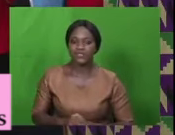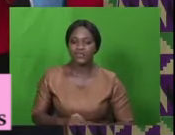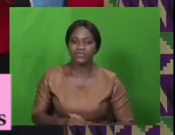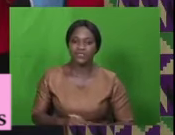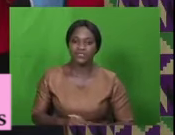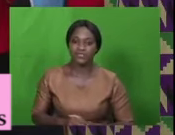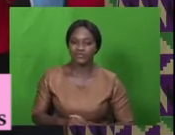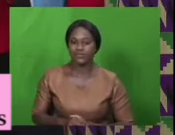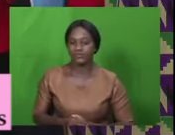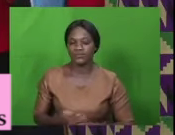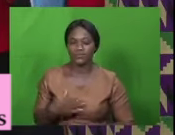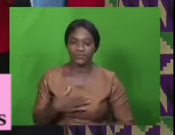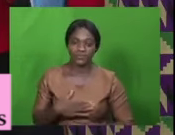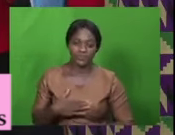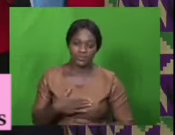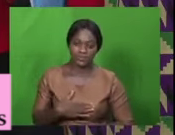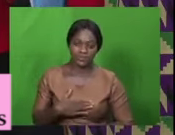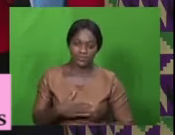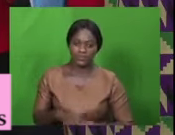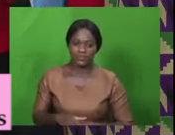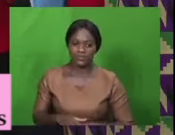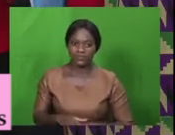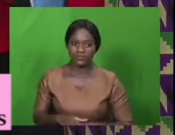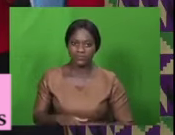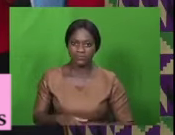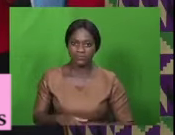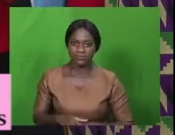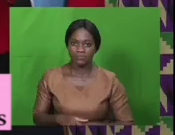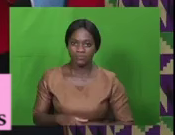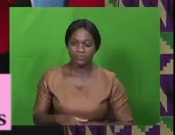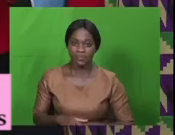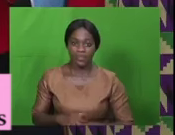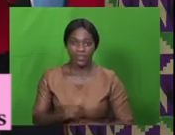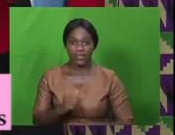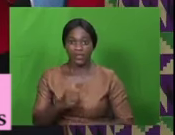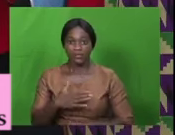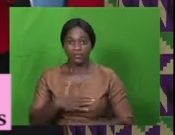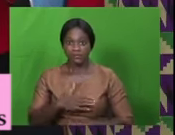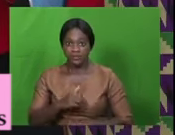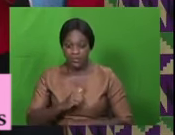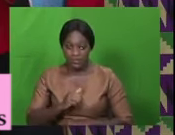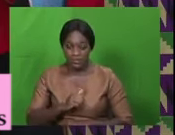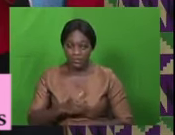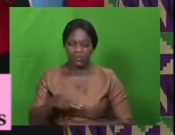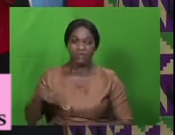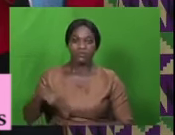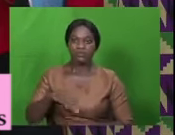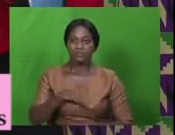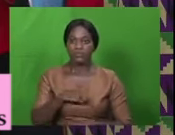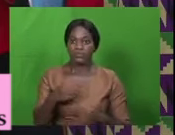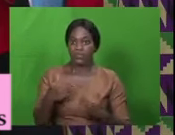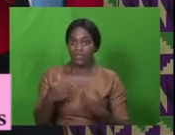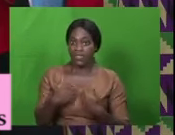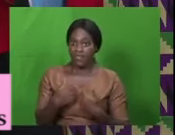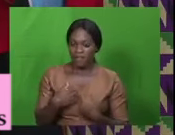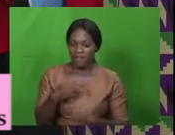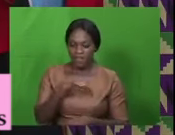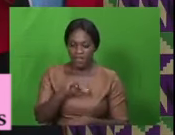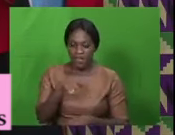Mr. Speaker, apart from my own personal fond memories as a member of this